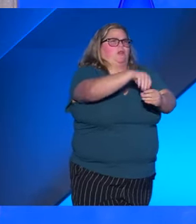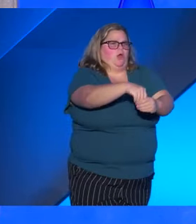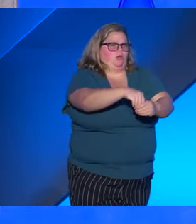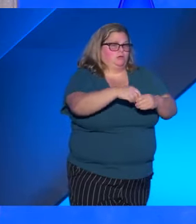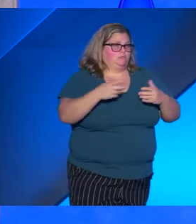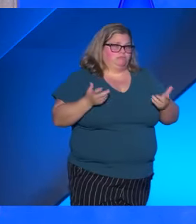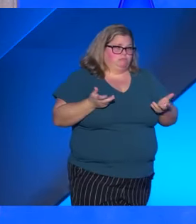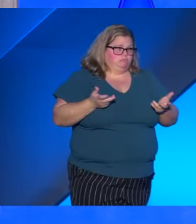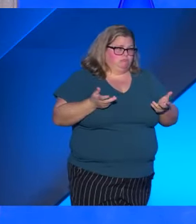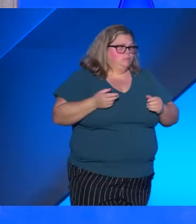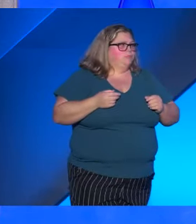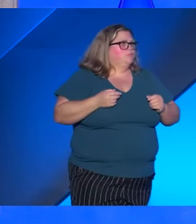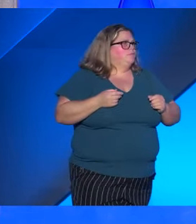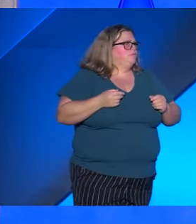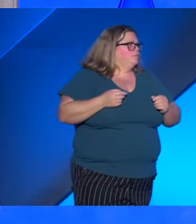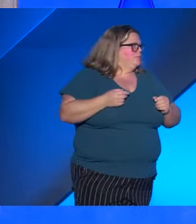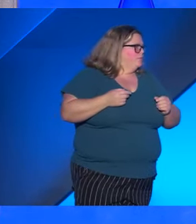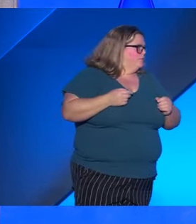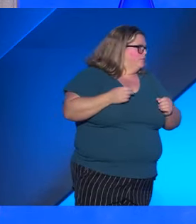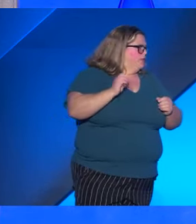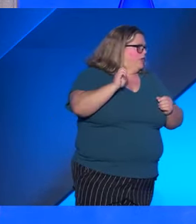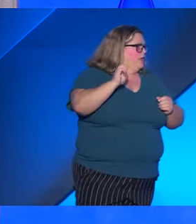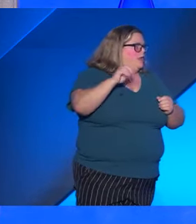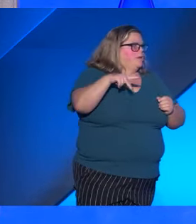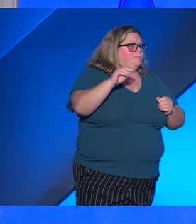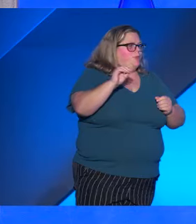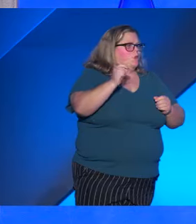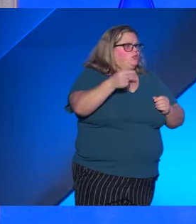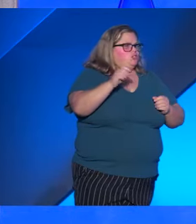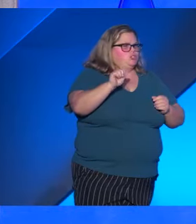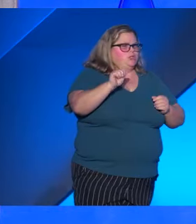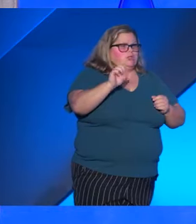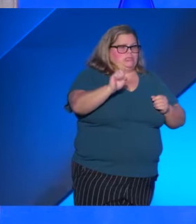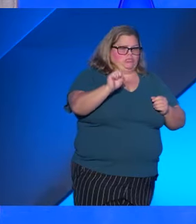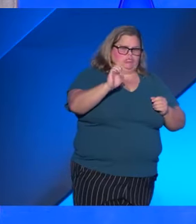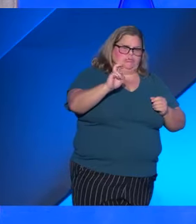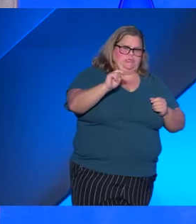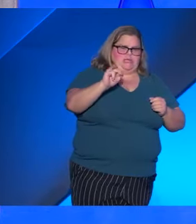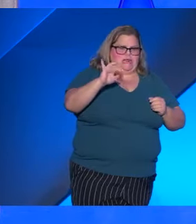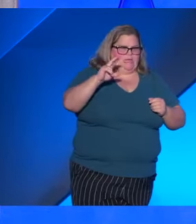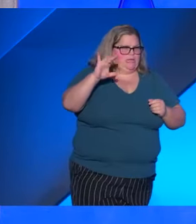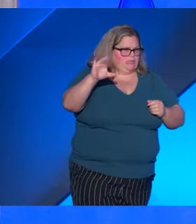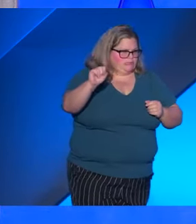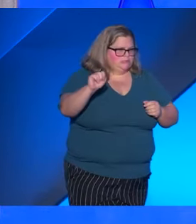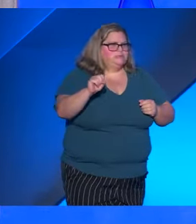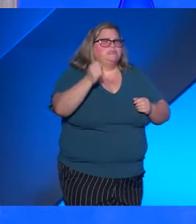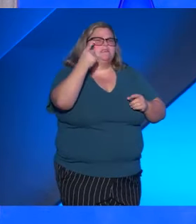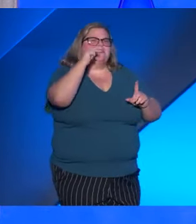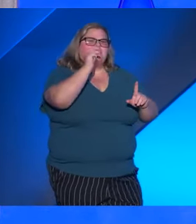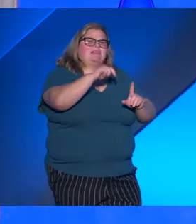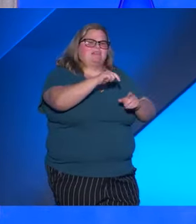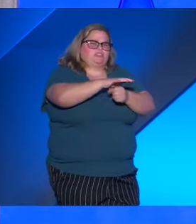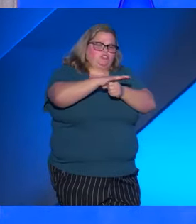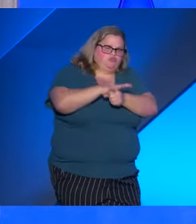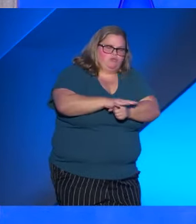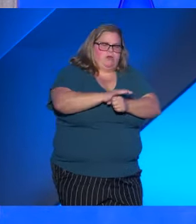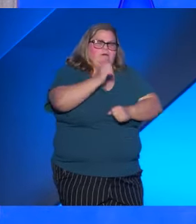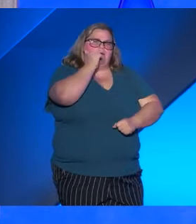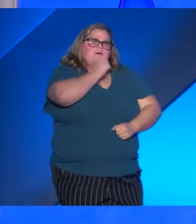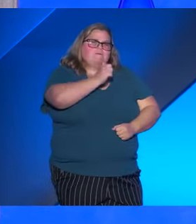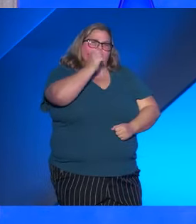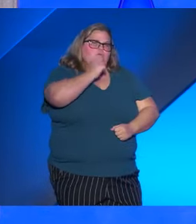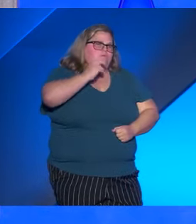that is epigenetics. Epigenetics is really the stress that we experience every day.